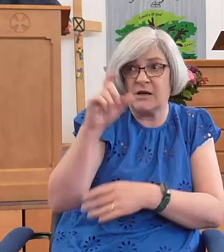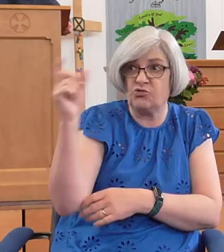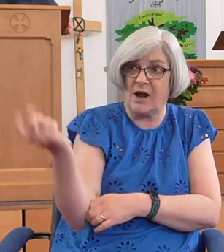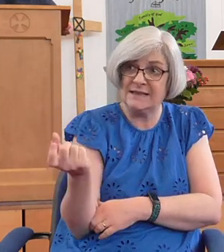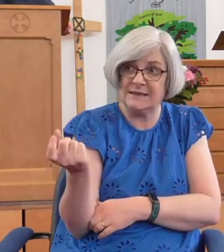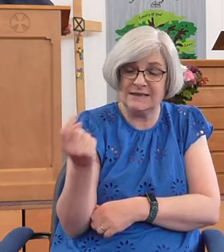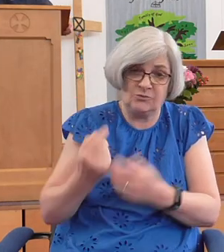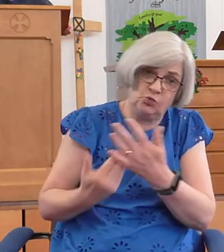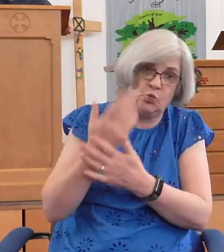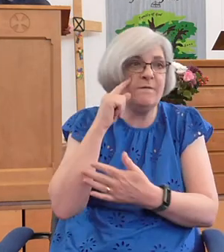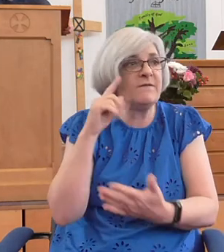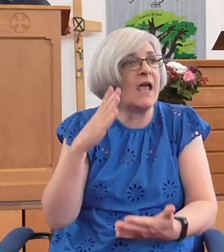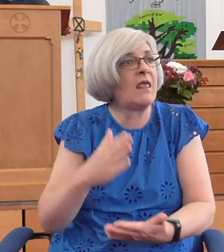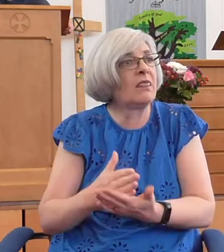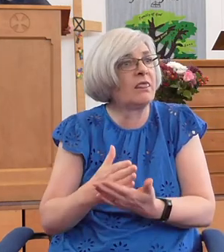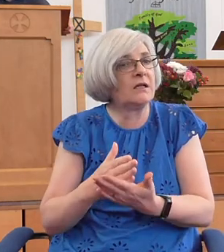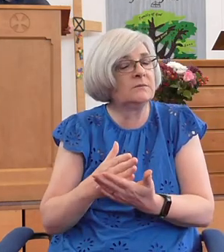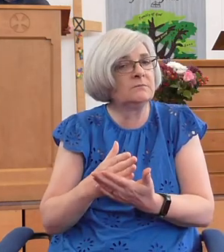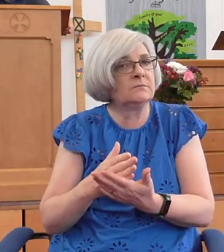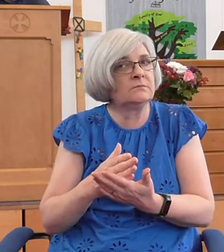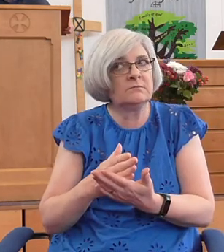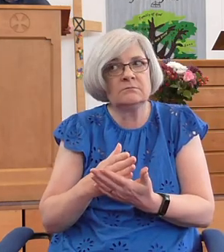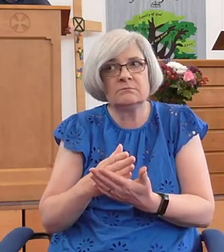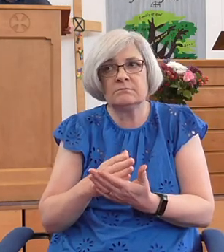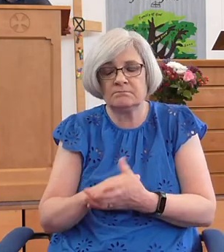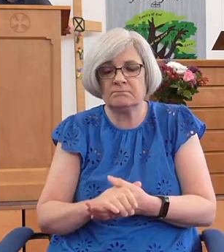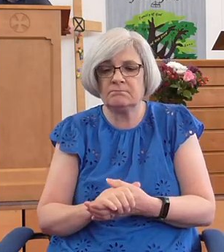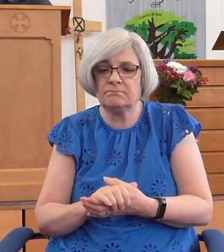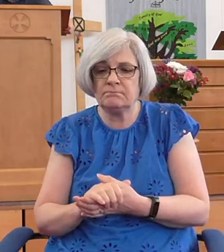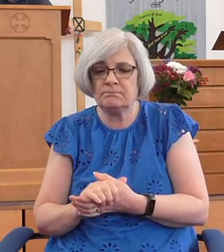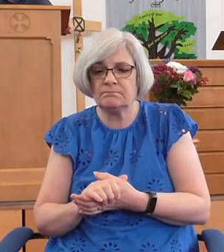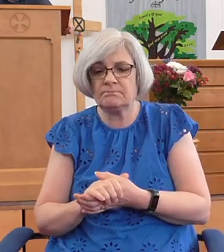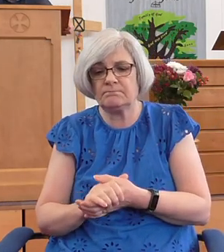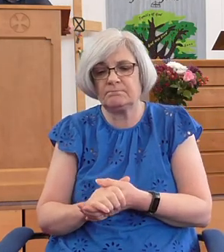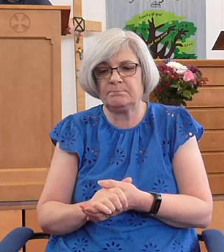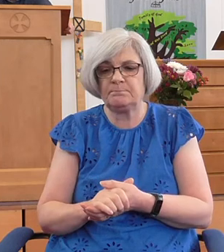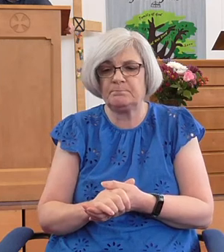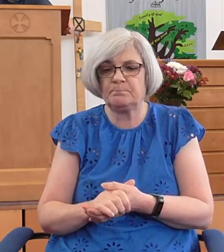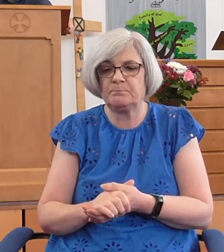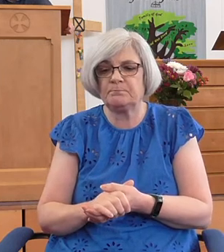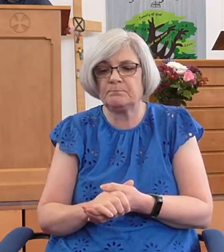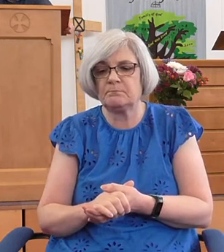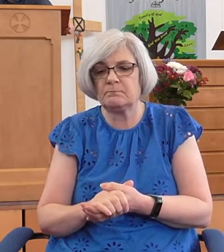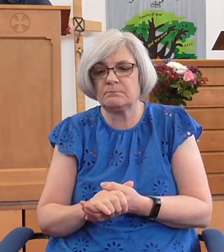new faith in the face of adversity.